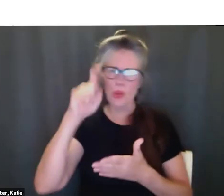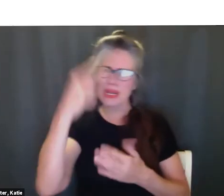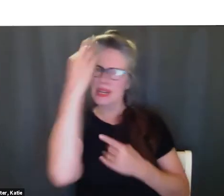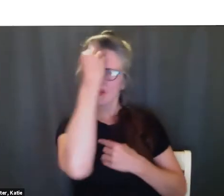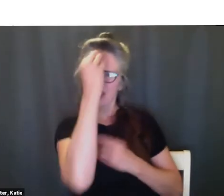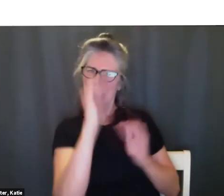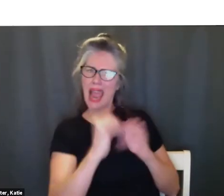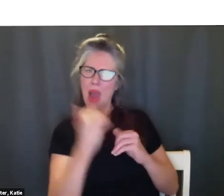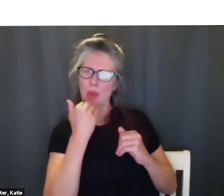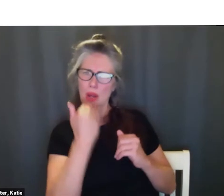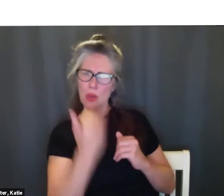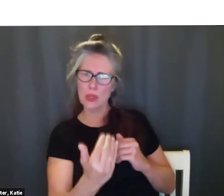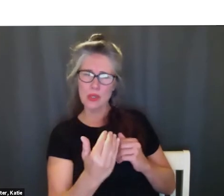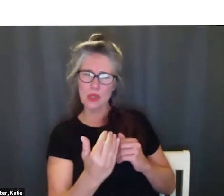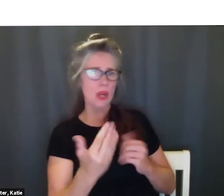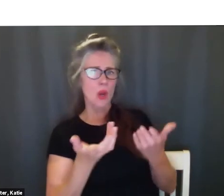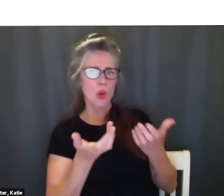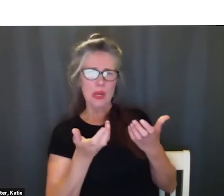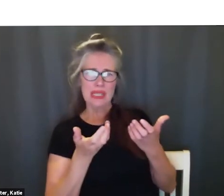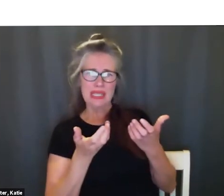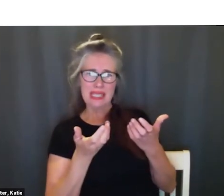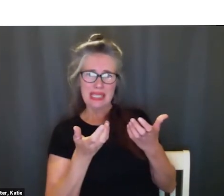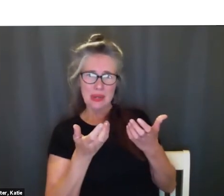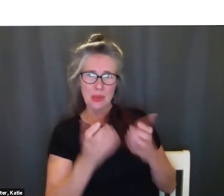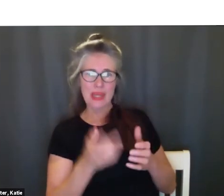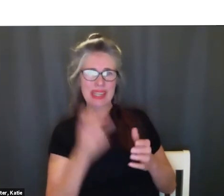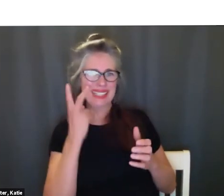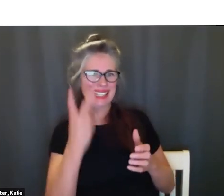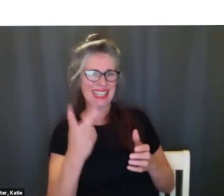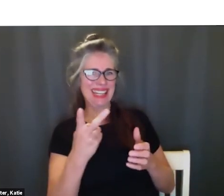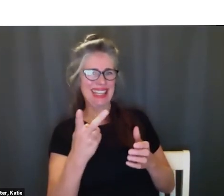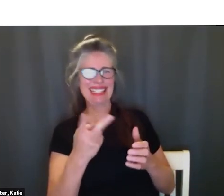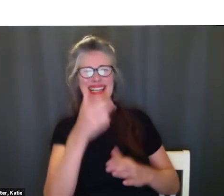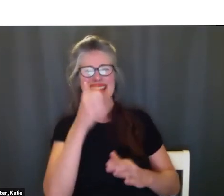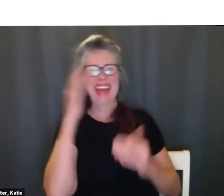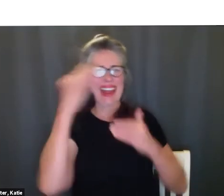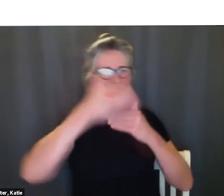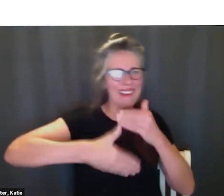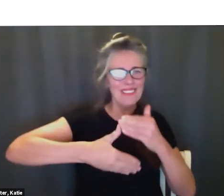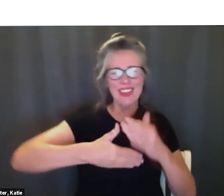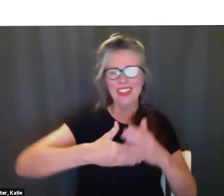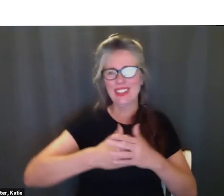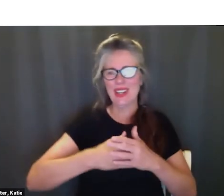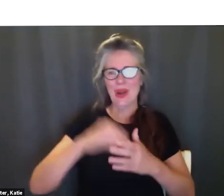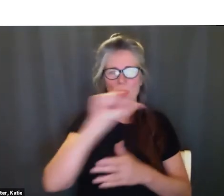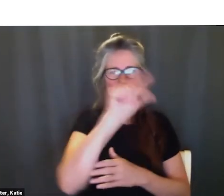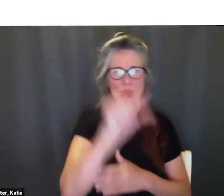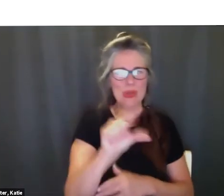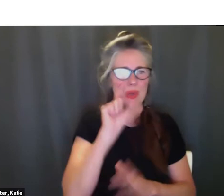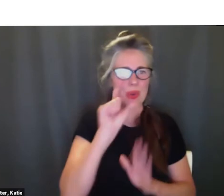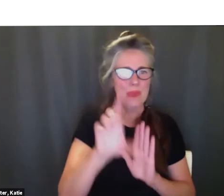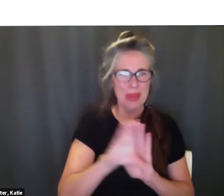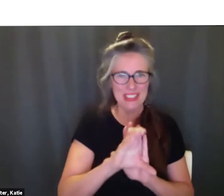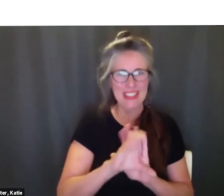decided we would not bury the lead, but we are burying it behind the screen right here where the Zoom image is. There we go, thank you.